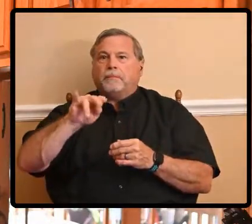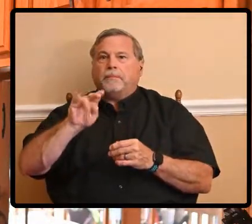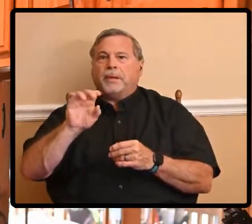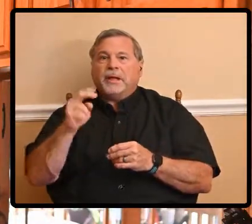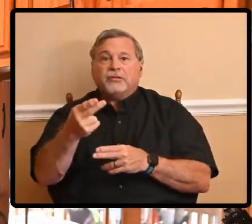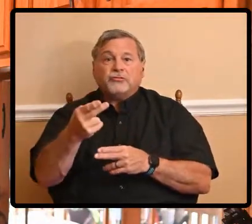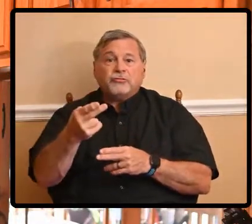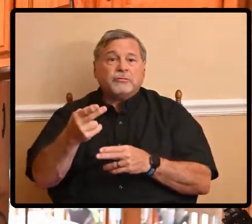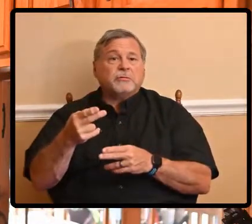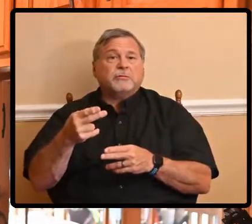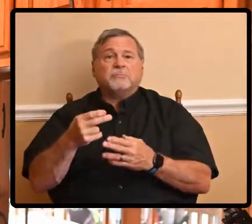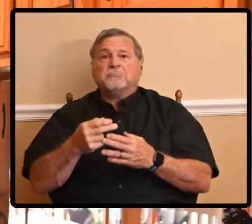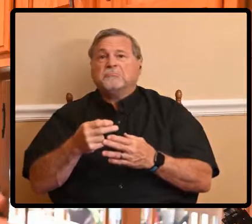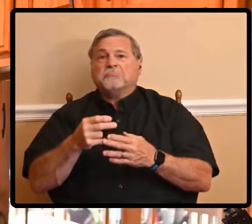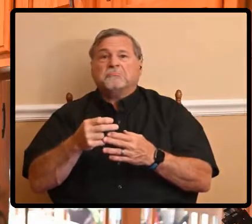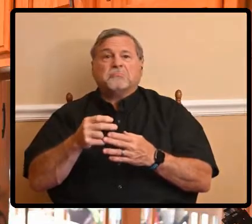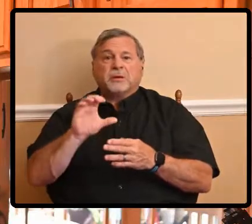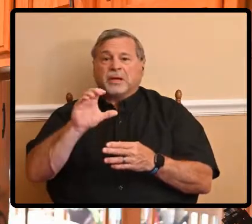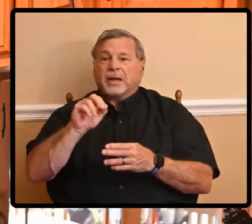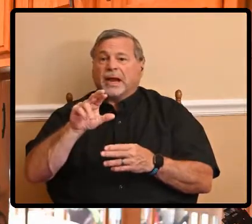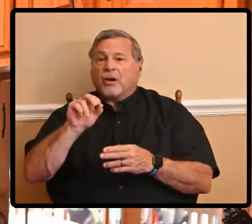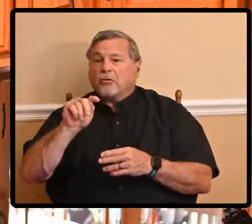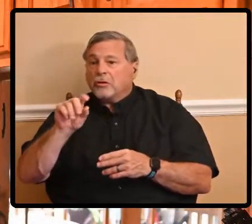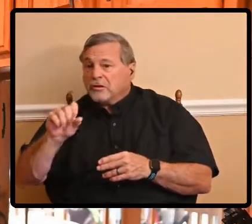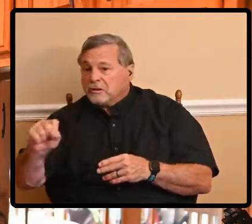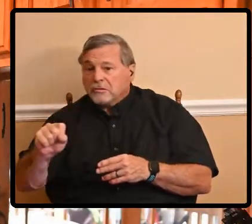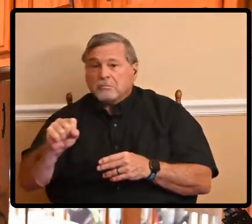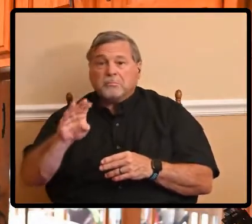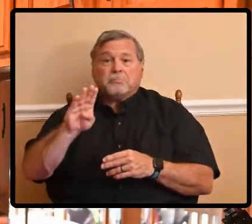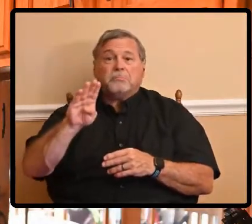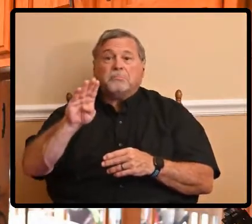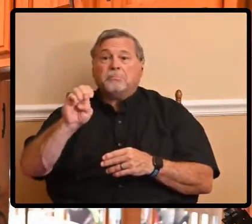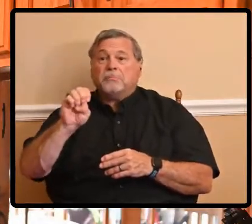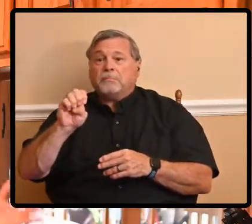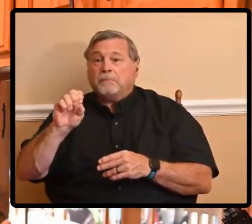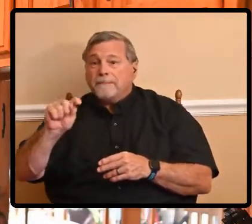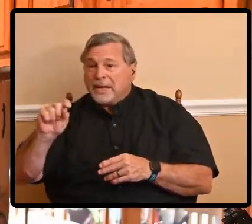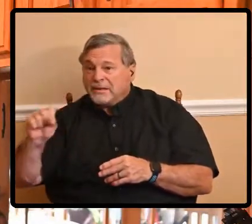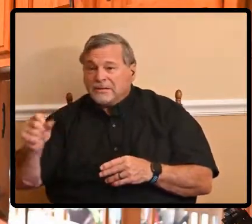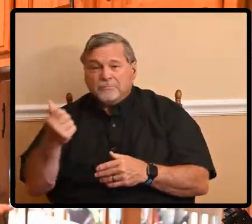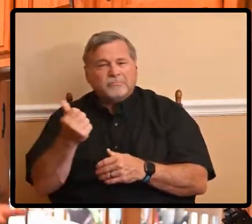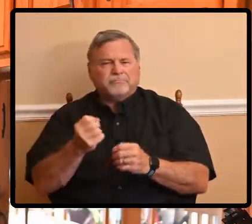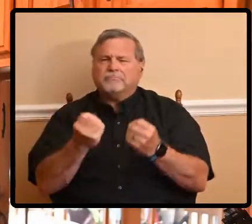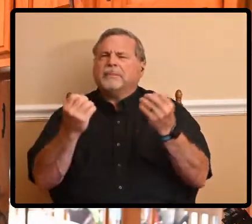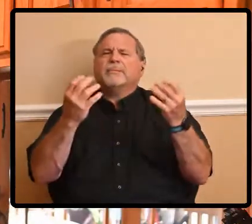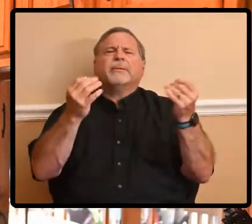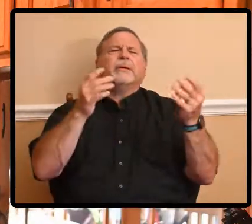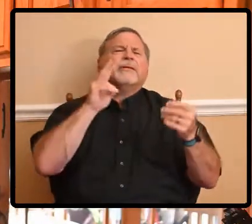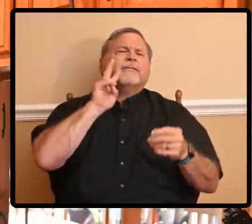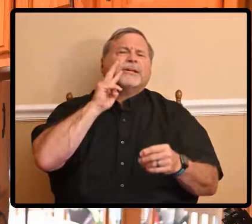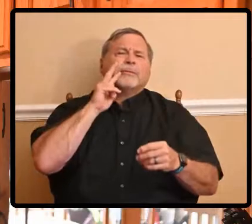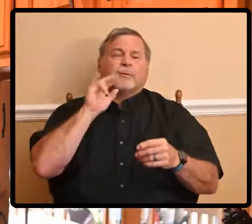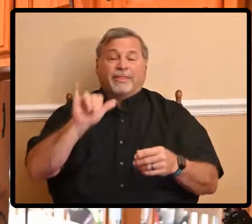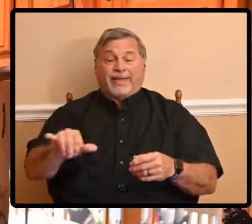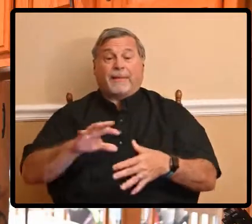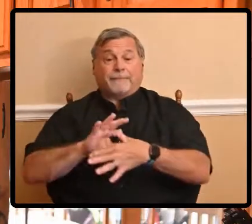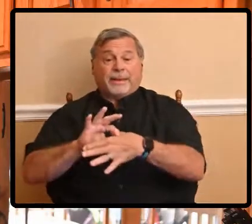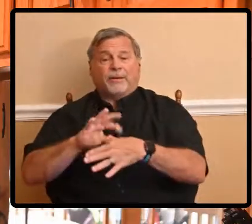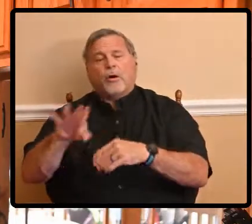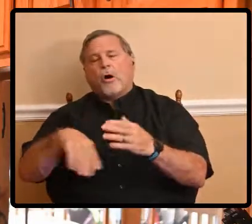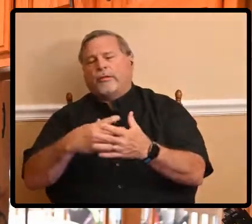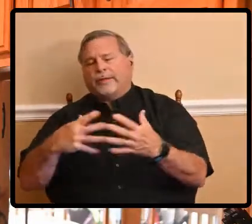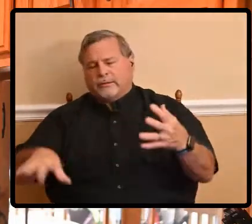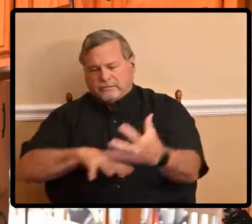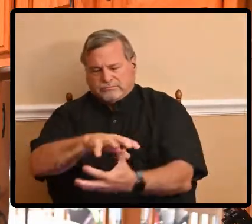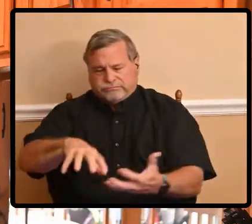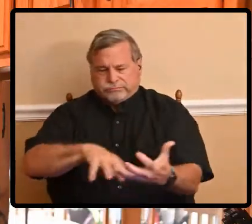spinach in here, you could put carrots in here, you could do beets, all sorts of things that you could add into this, because that meat and